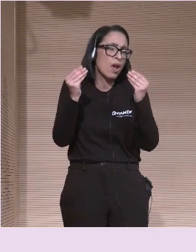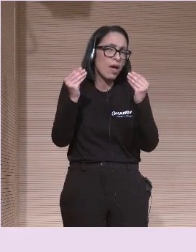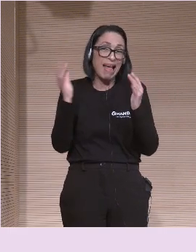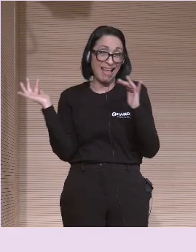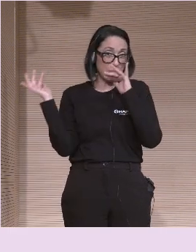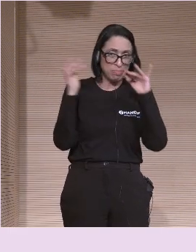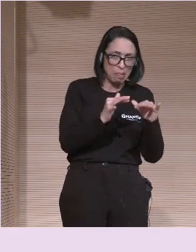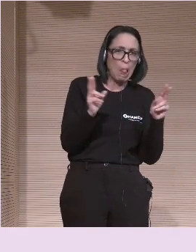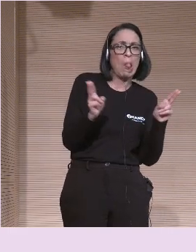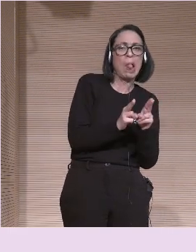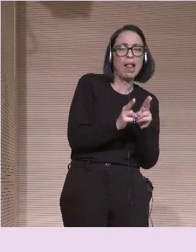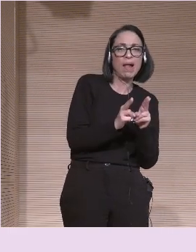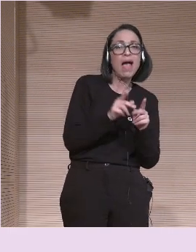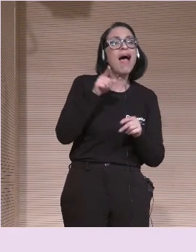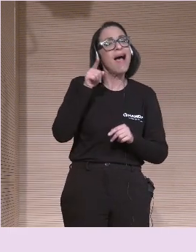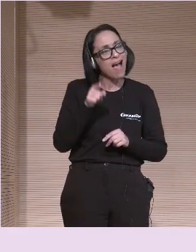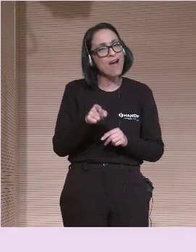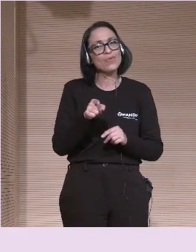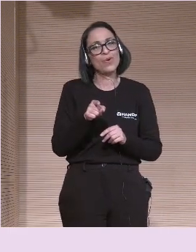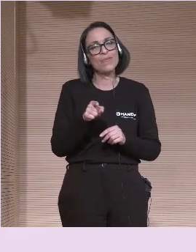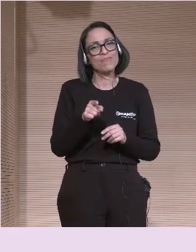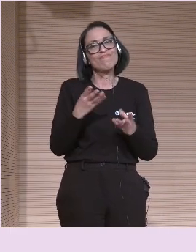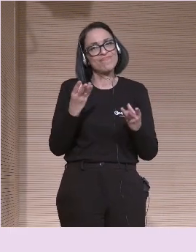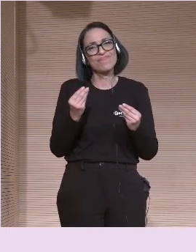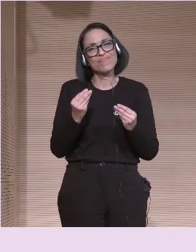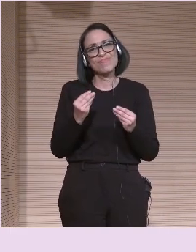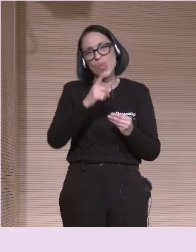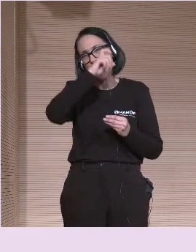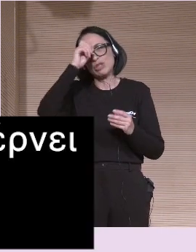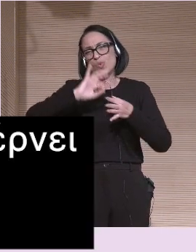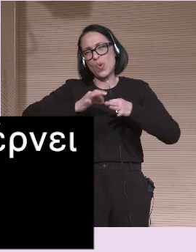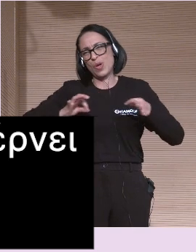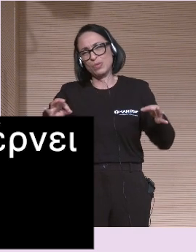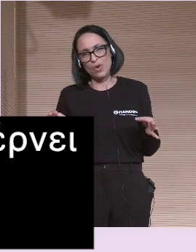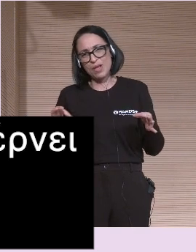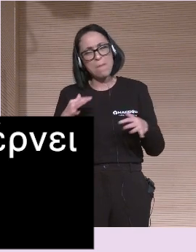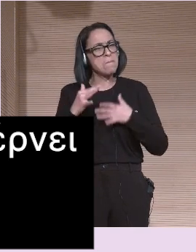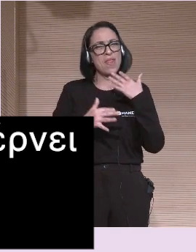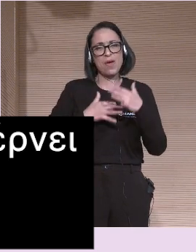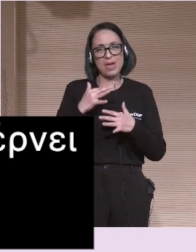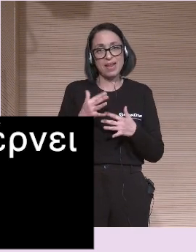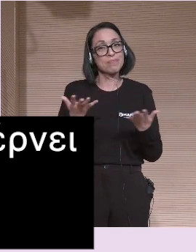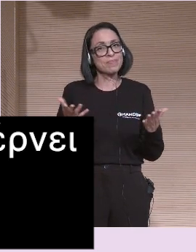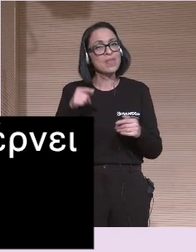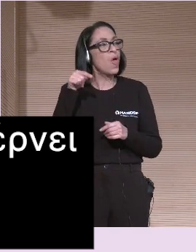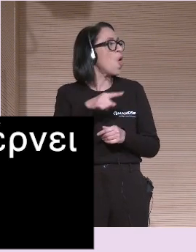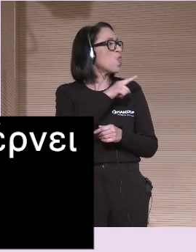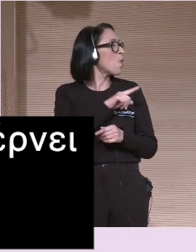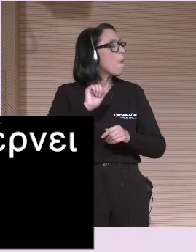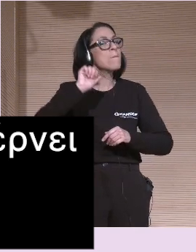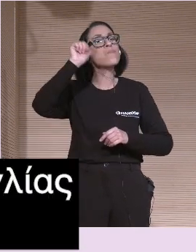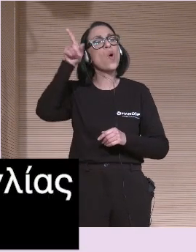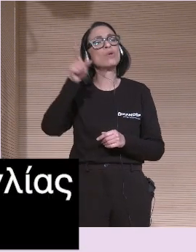complicated story. This is, I guess, an aspect of the sort of complexity which has there are hundreds of these, but this has a particular sort of contemporary